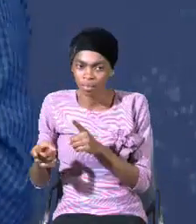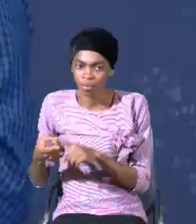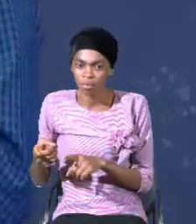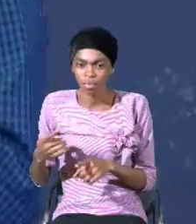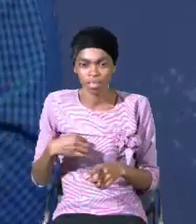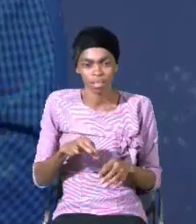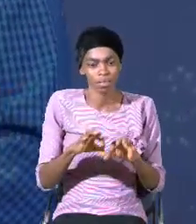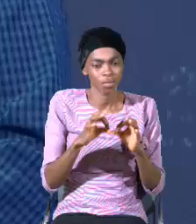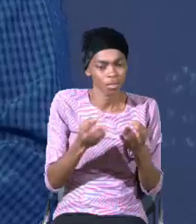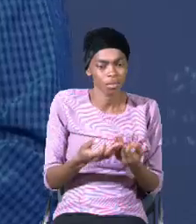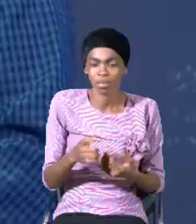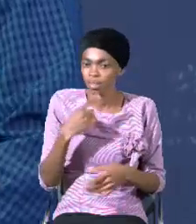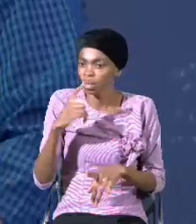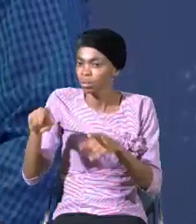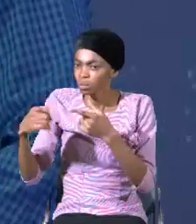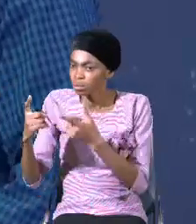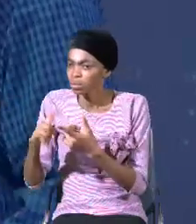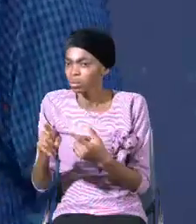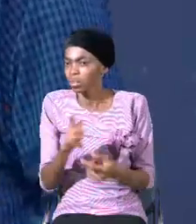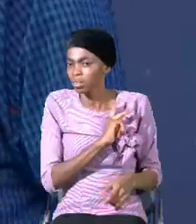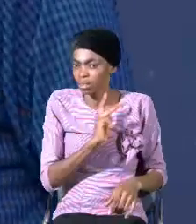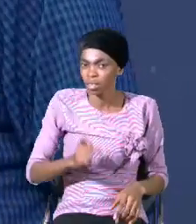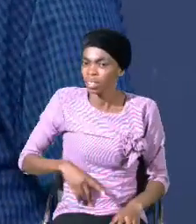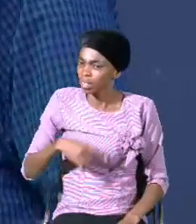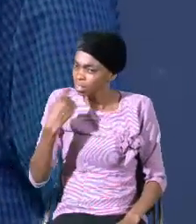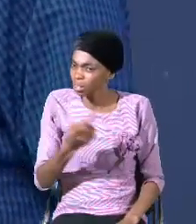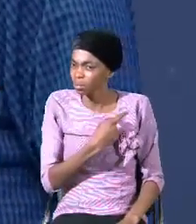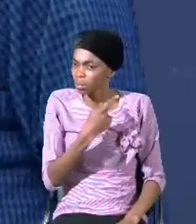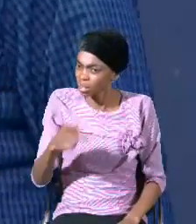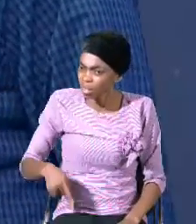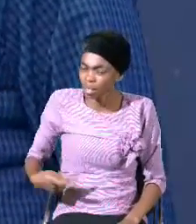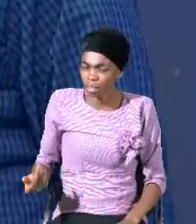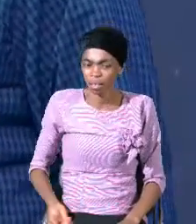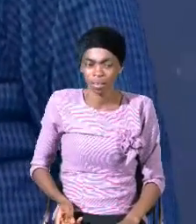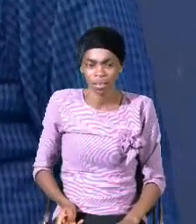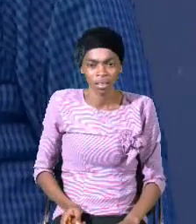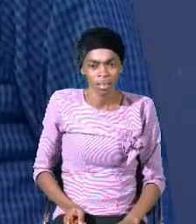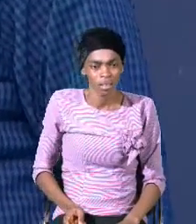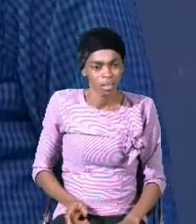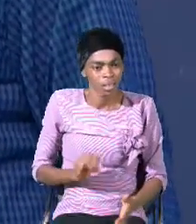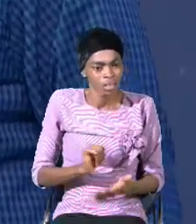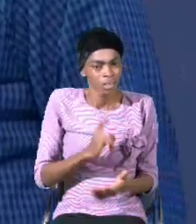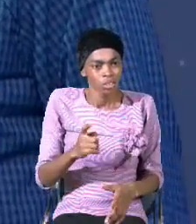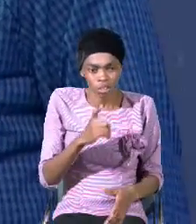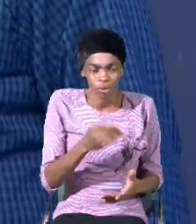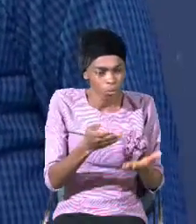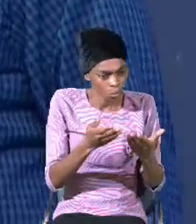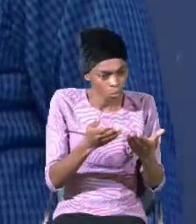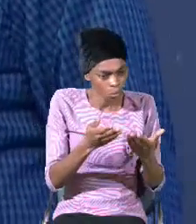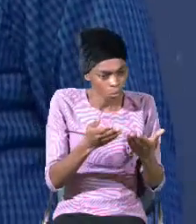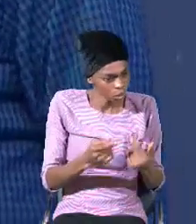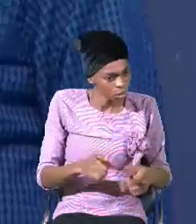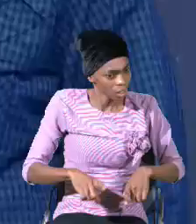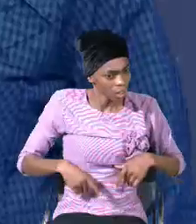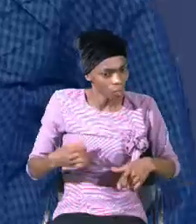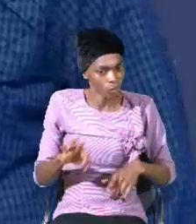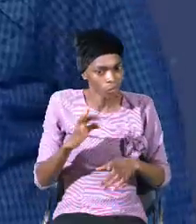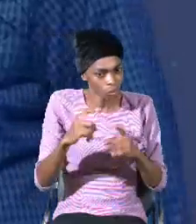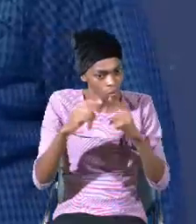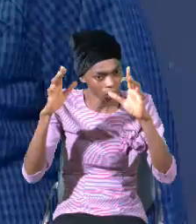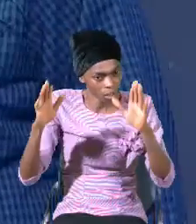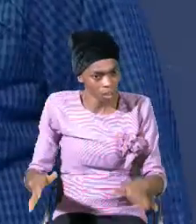to the king and tell the king, you demand the life of this man, your enemy, come and